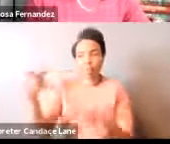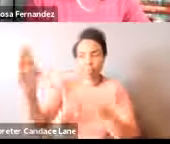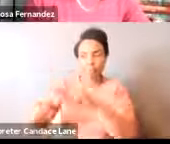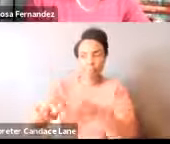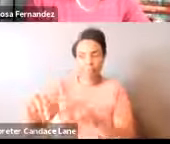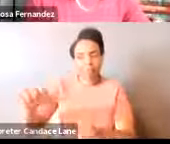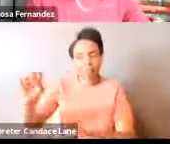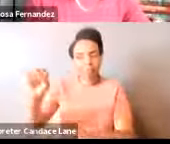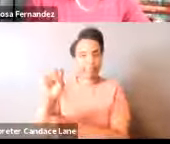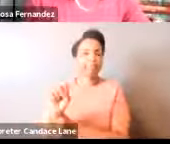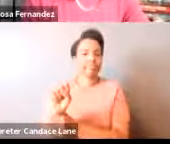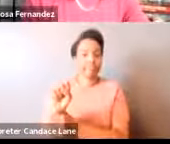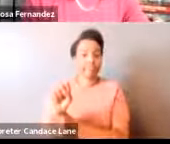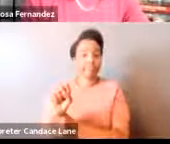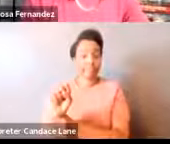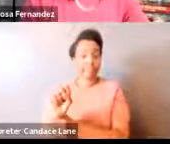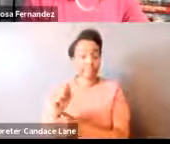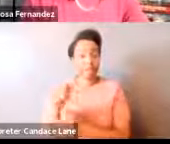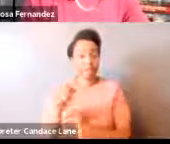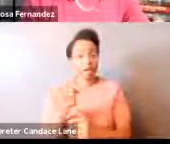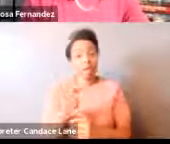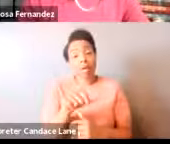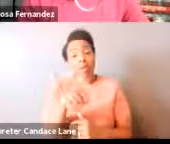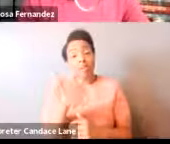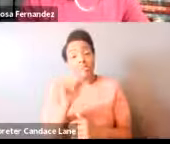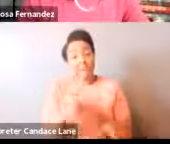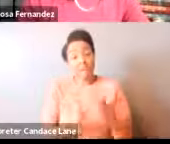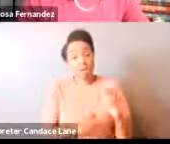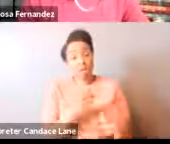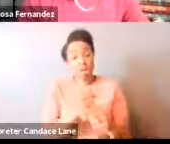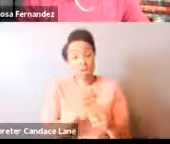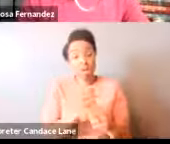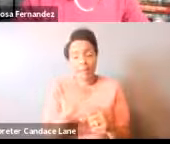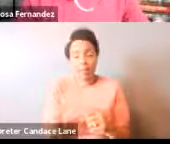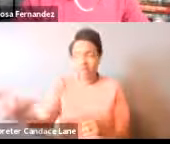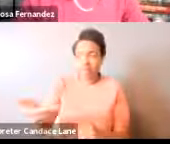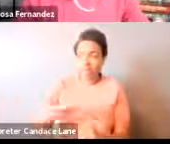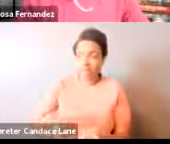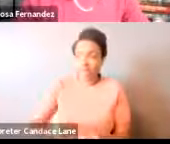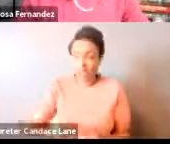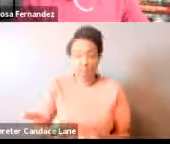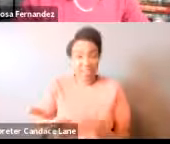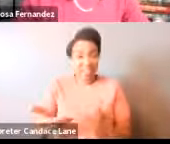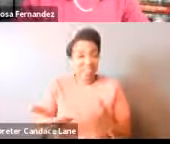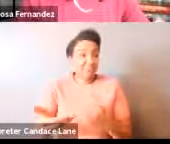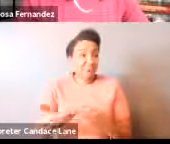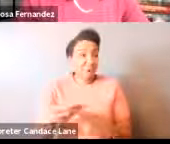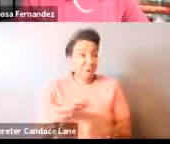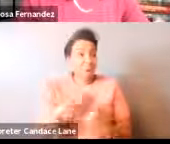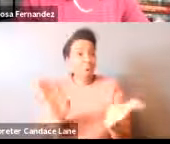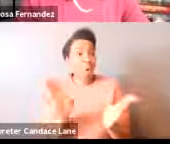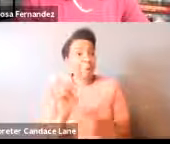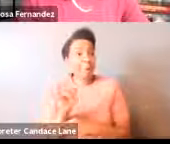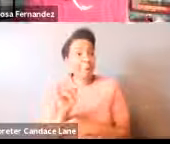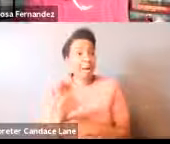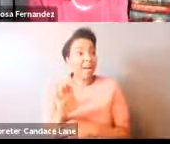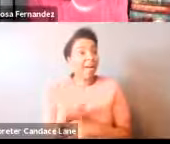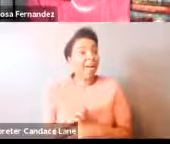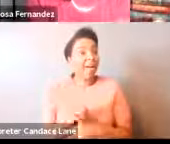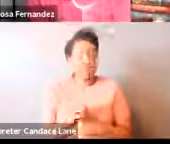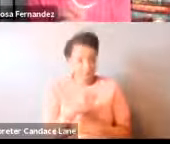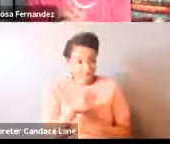open mic, and a friend of mine said, hey, I was invited to read and I can't make it, you know, can you go? And I